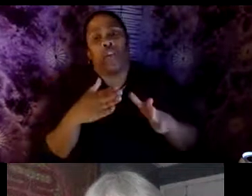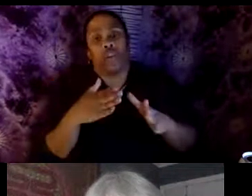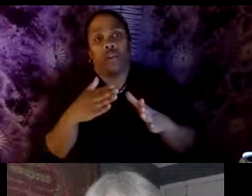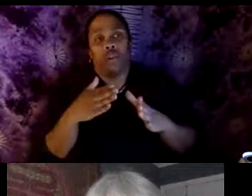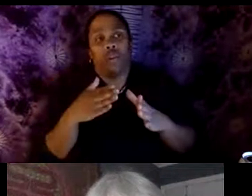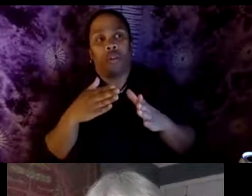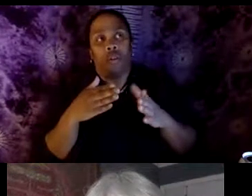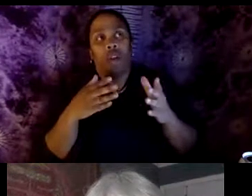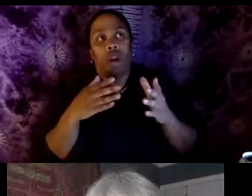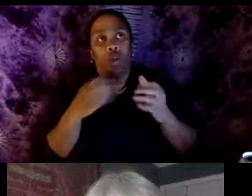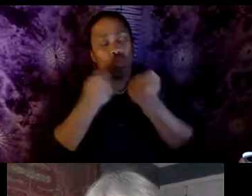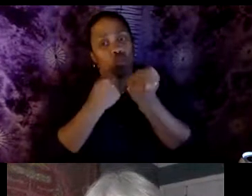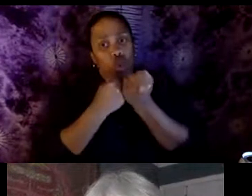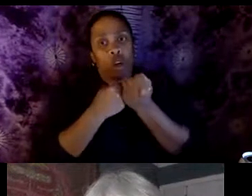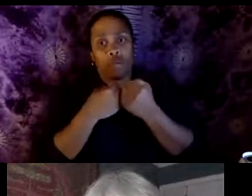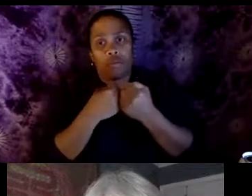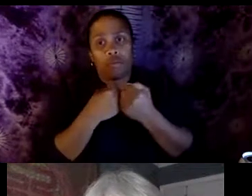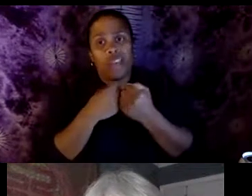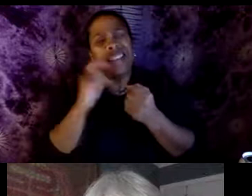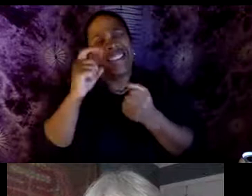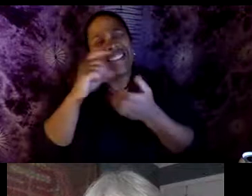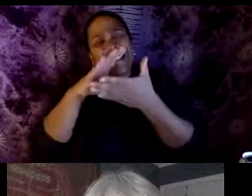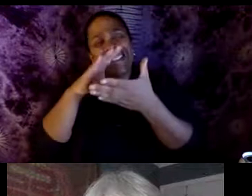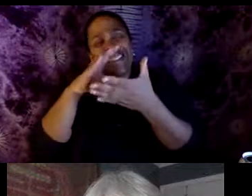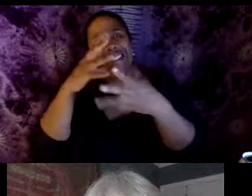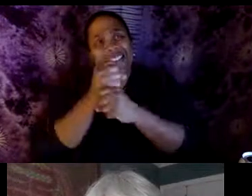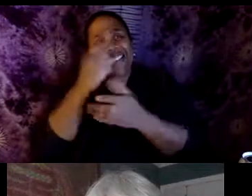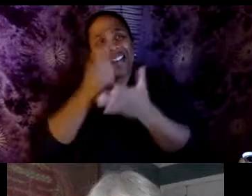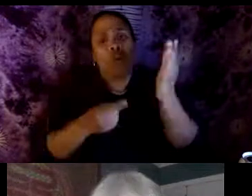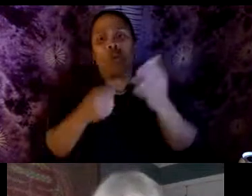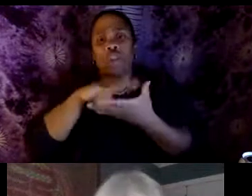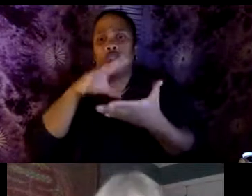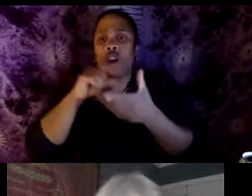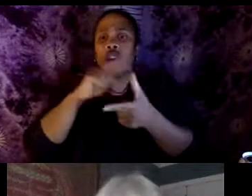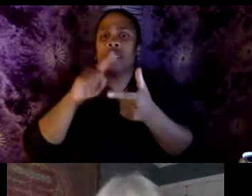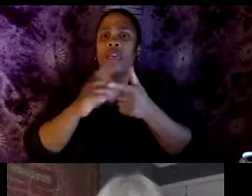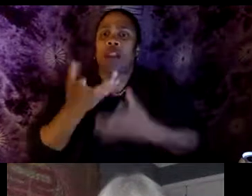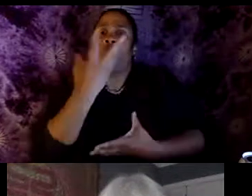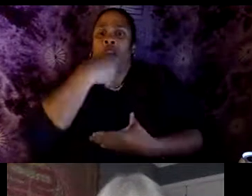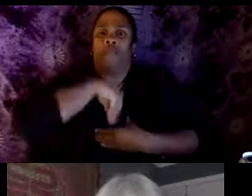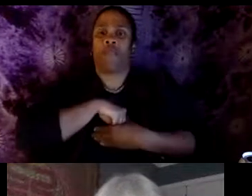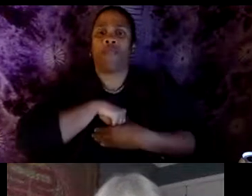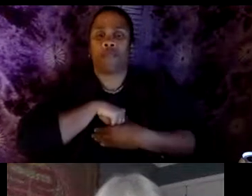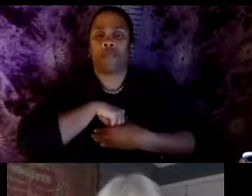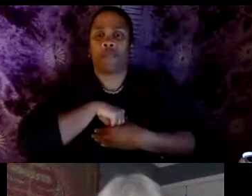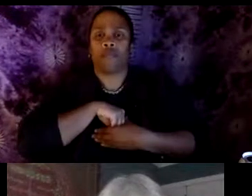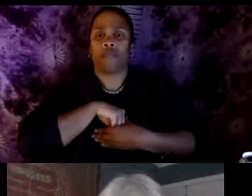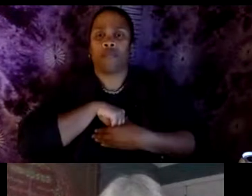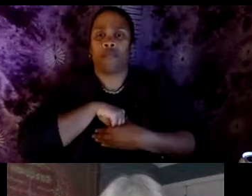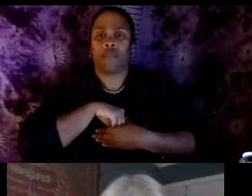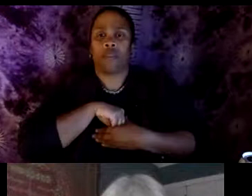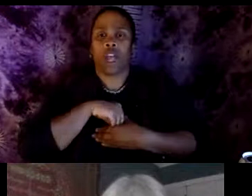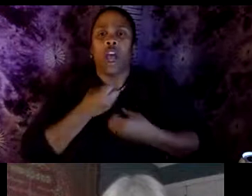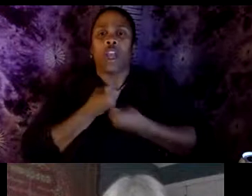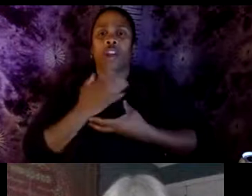you've learned, which is so important, and then embody it completely so that your energy no longer falls back